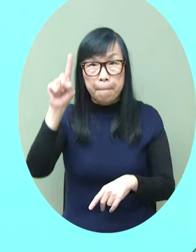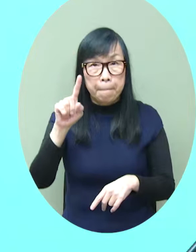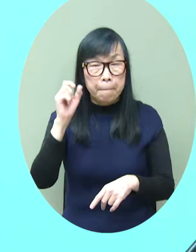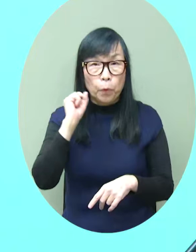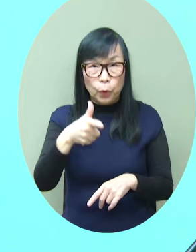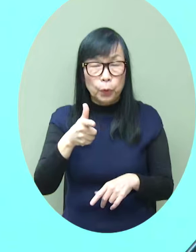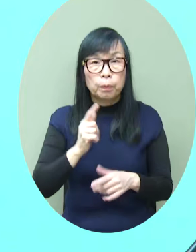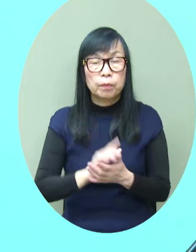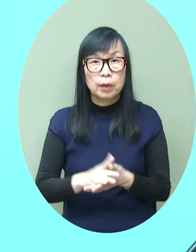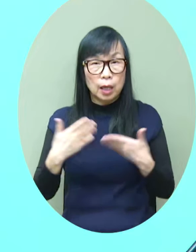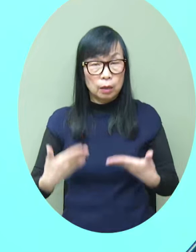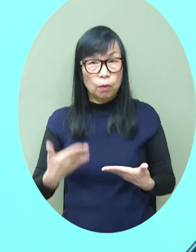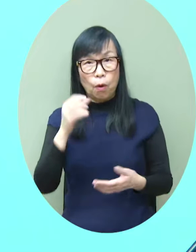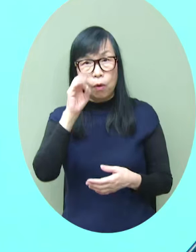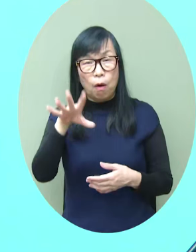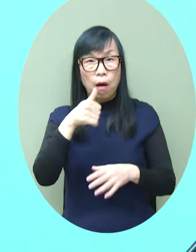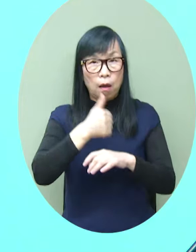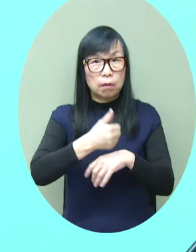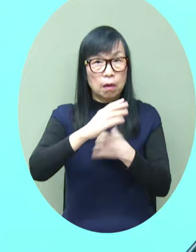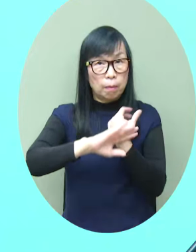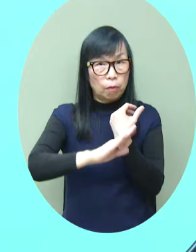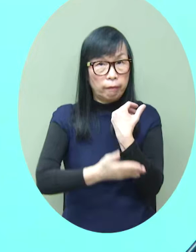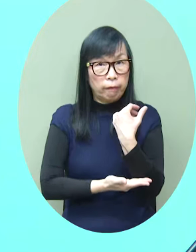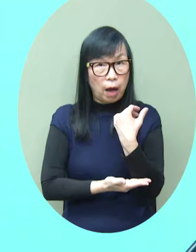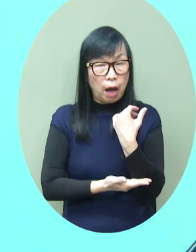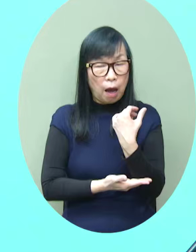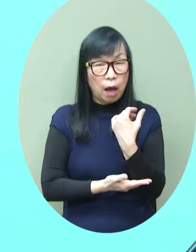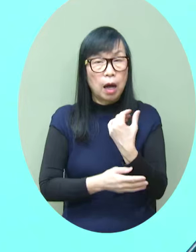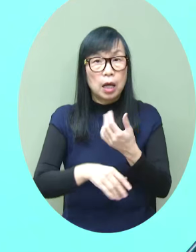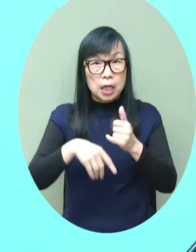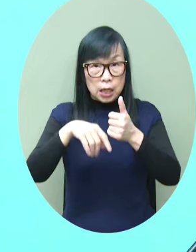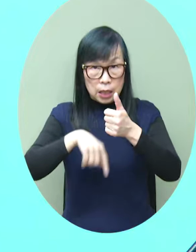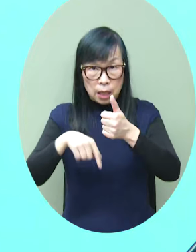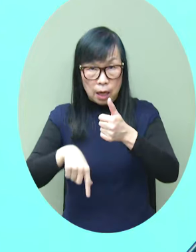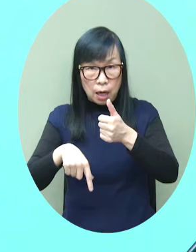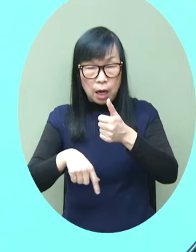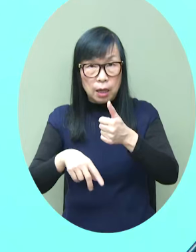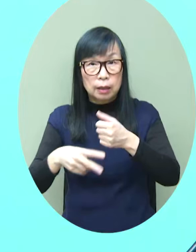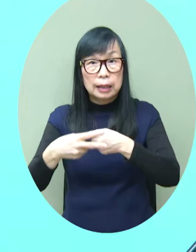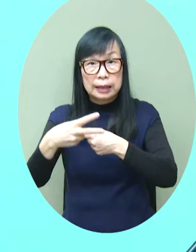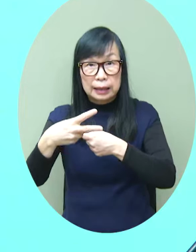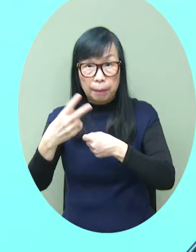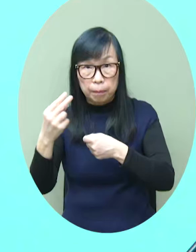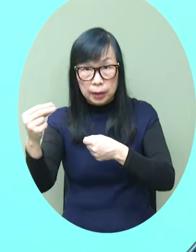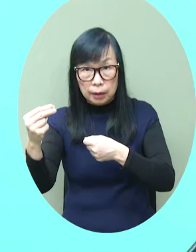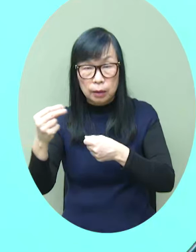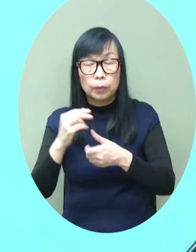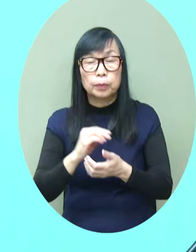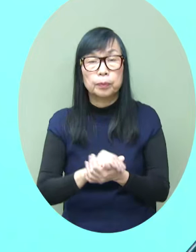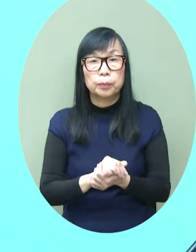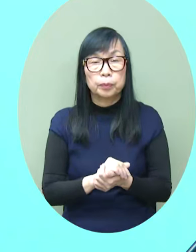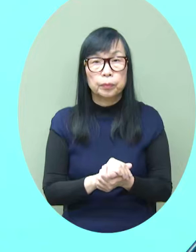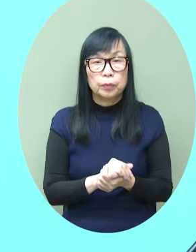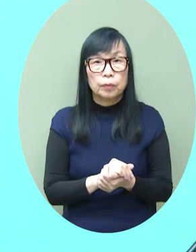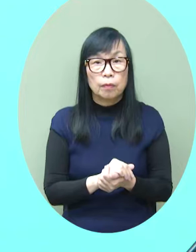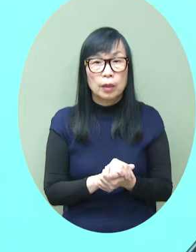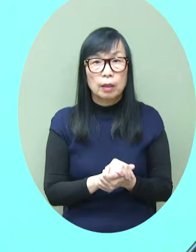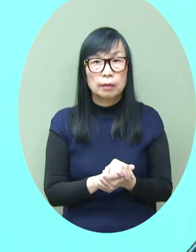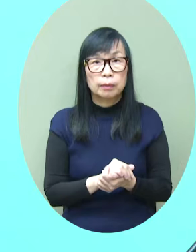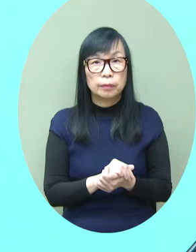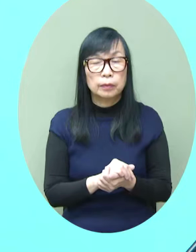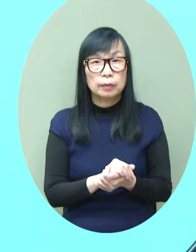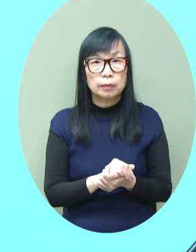under basic law, I think it's Article 27, the freedom of association, the